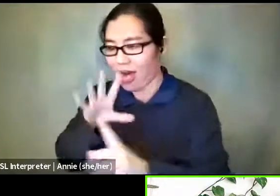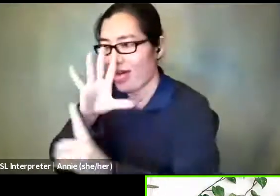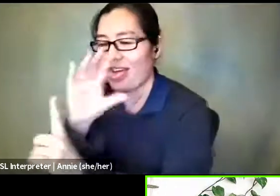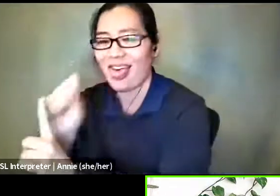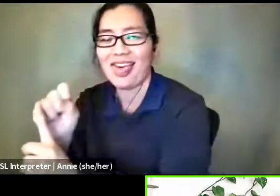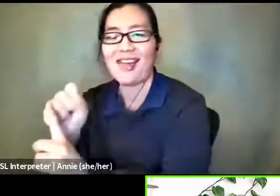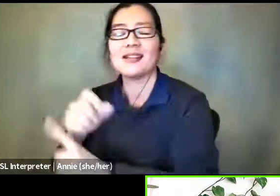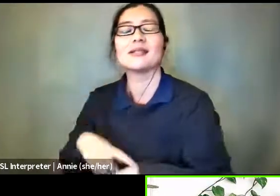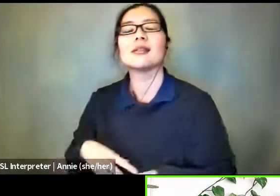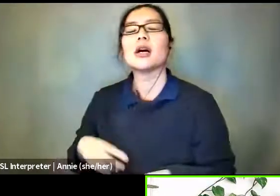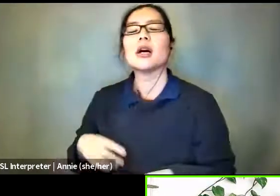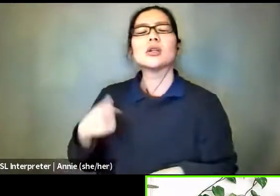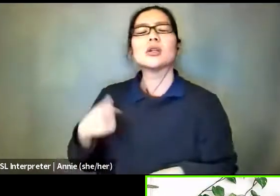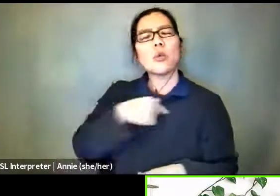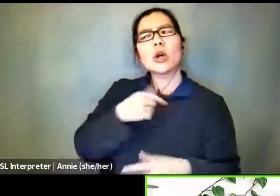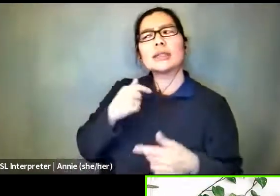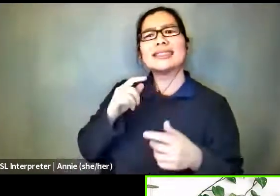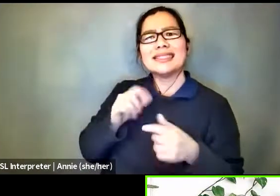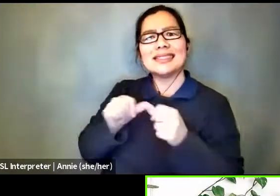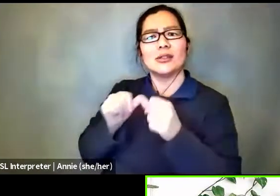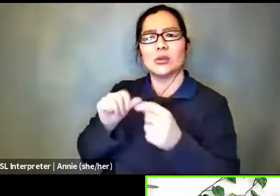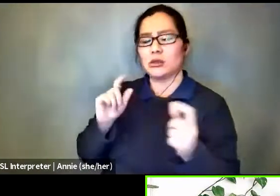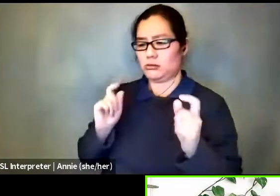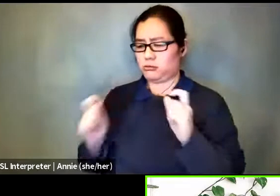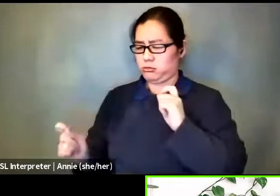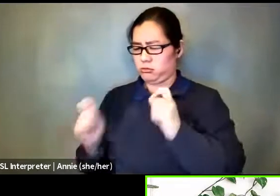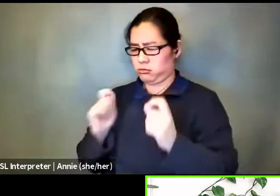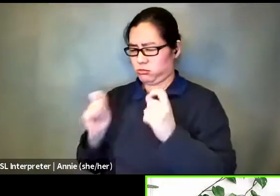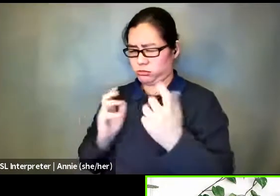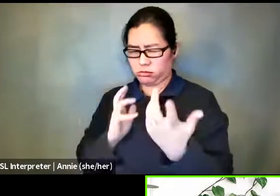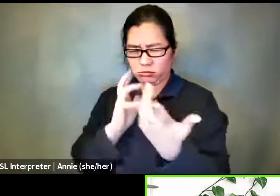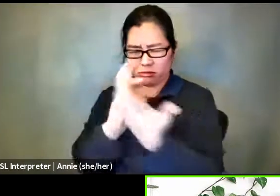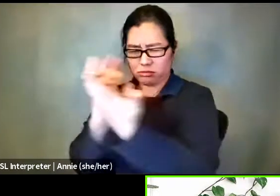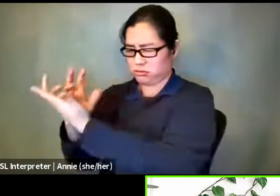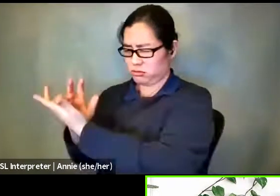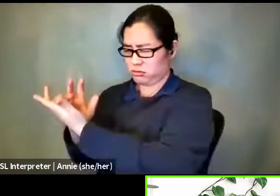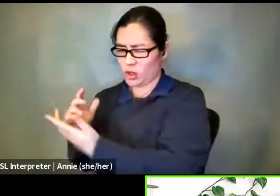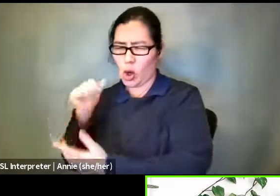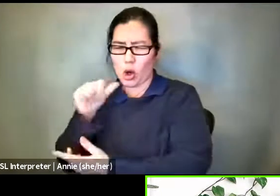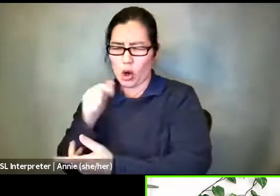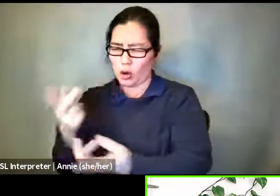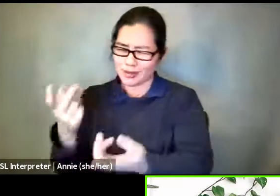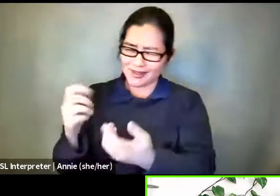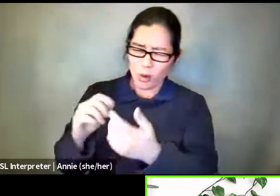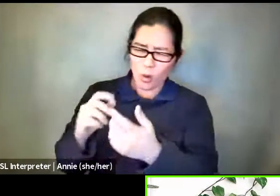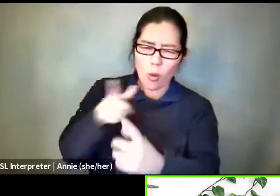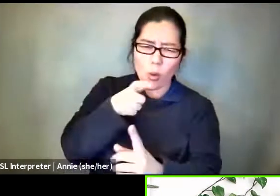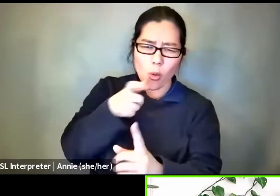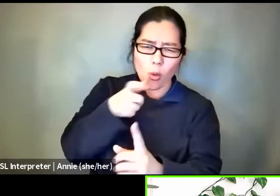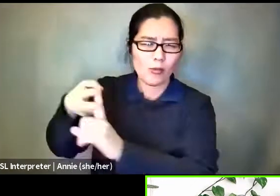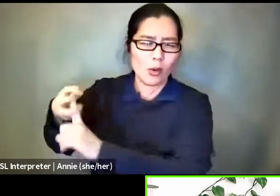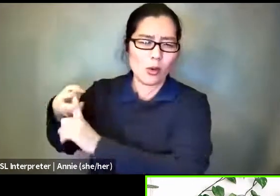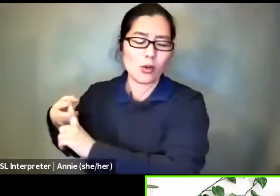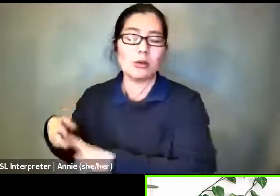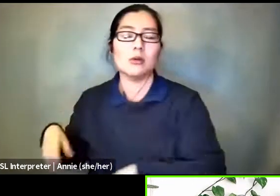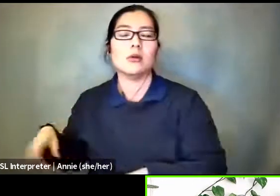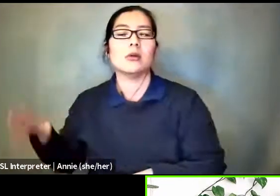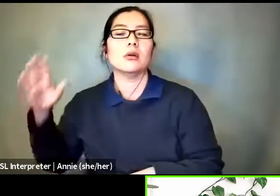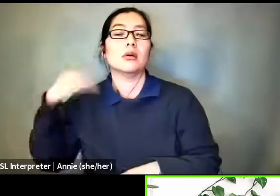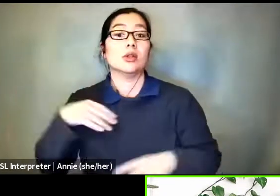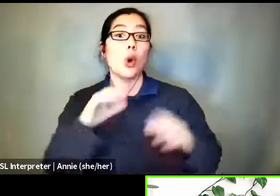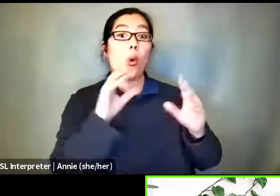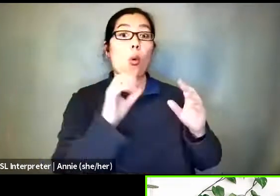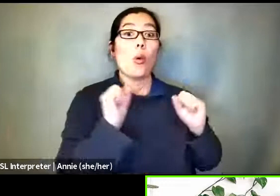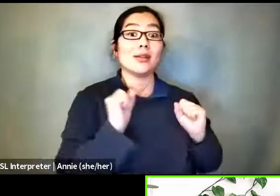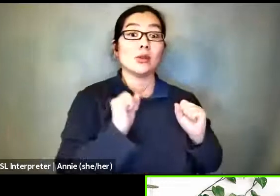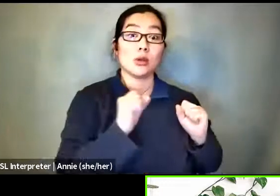to refine our ideas. So in the winter sharing circles that we had, our girls told us that they would like to